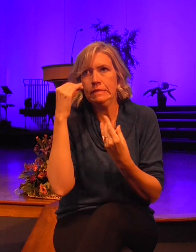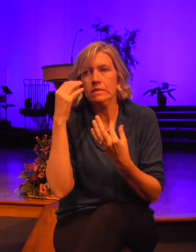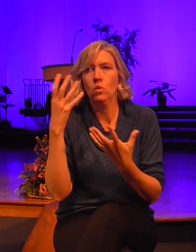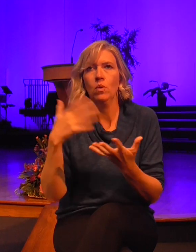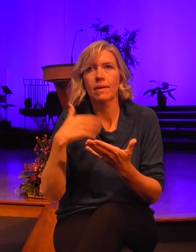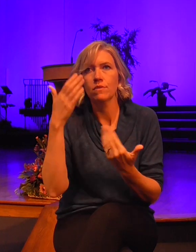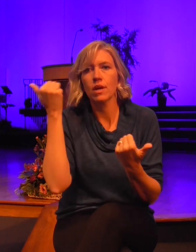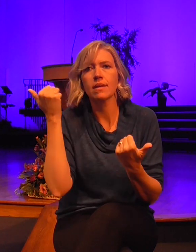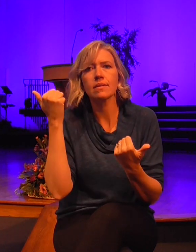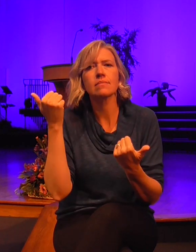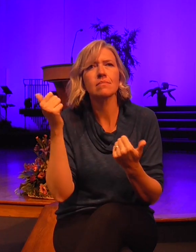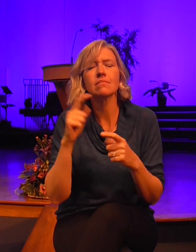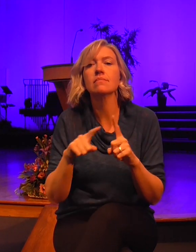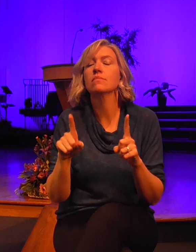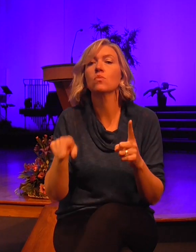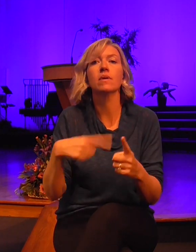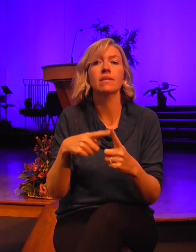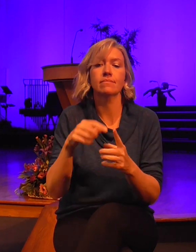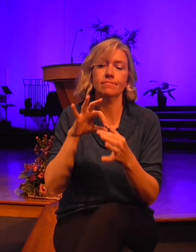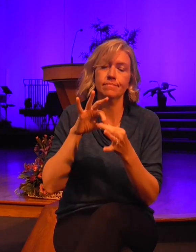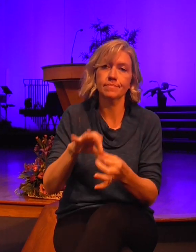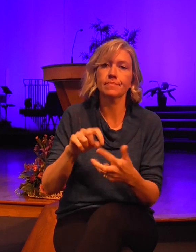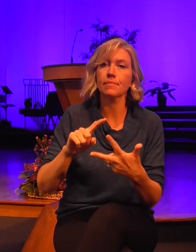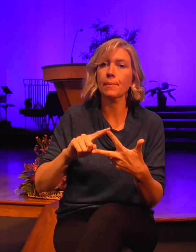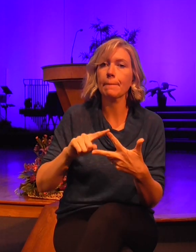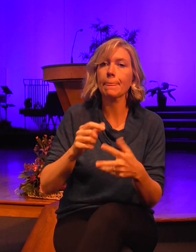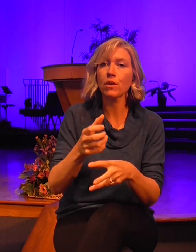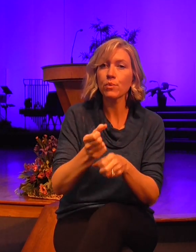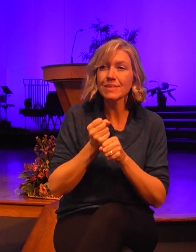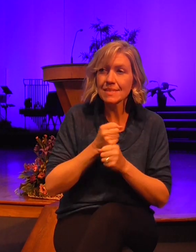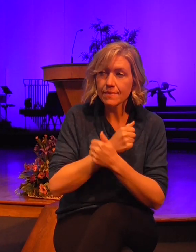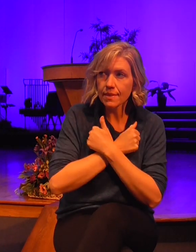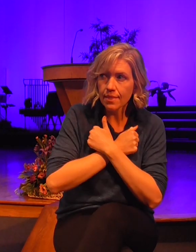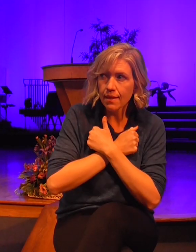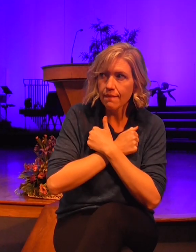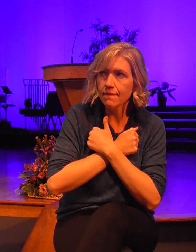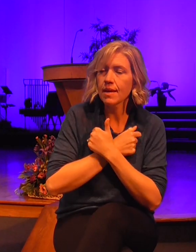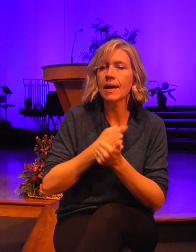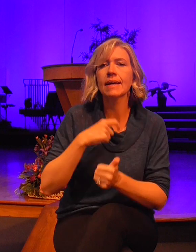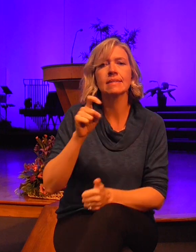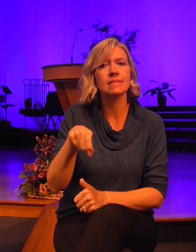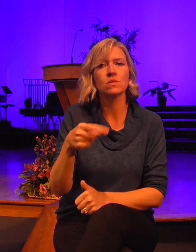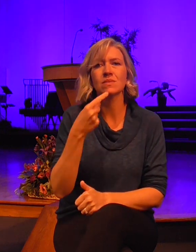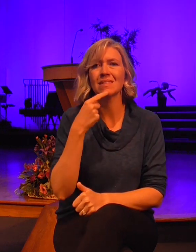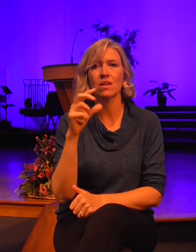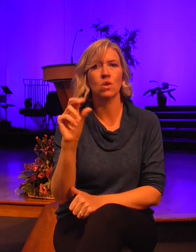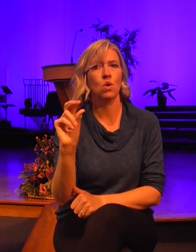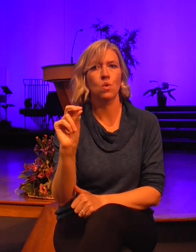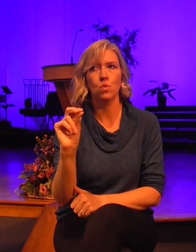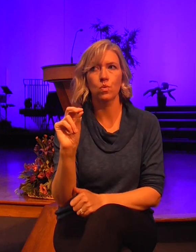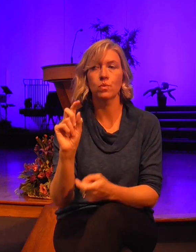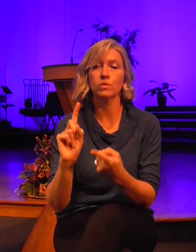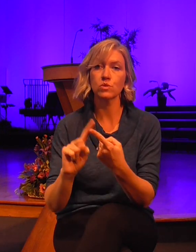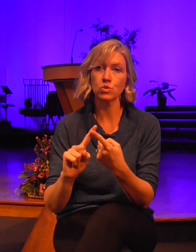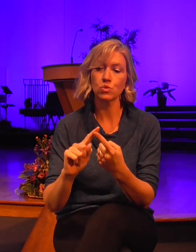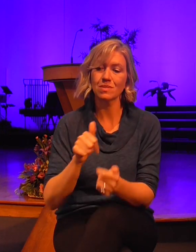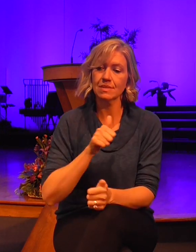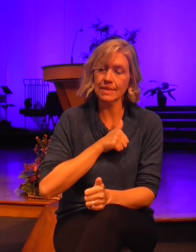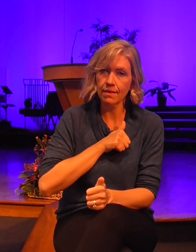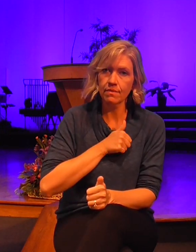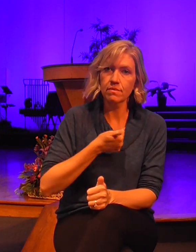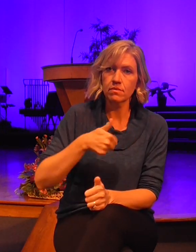When it comes to receiving love, I need to say no to